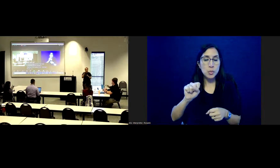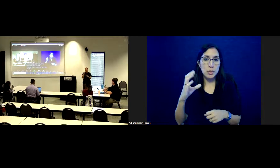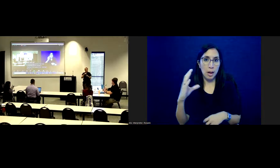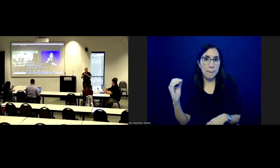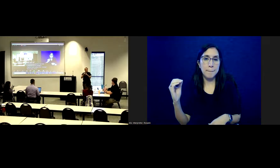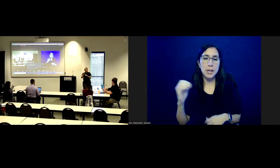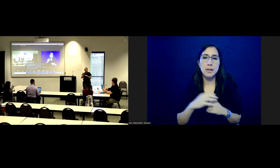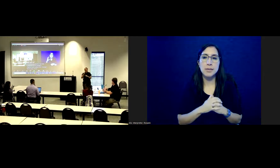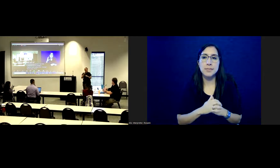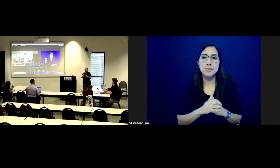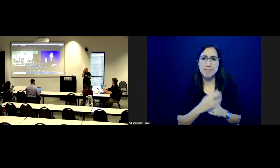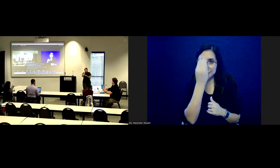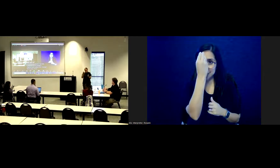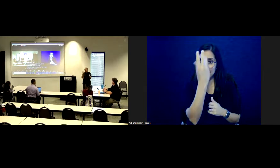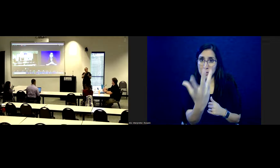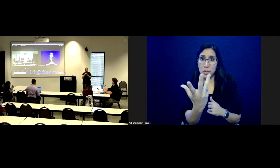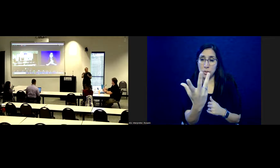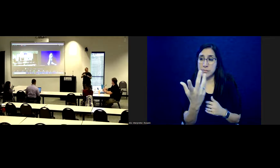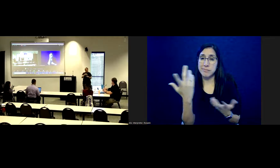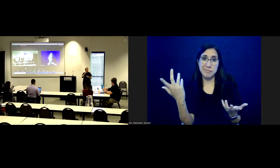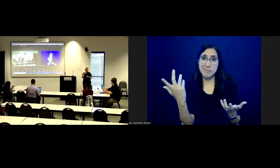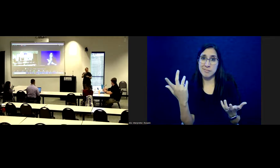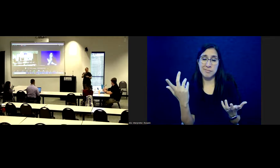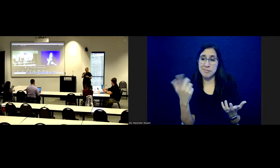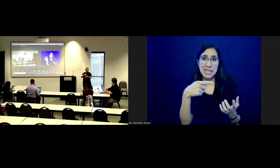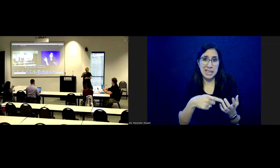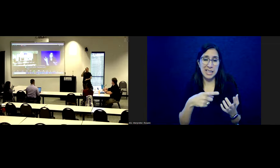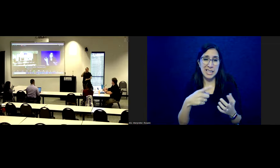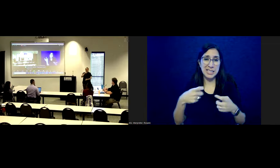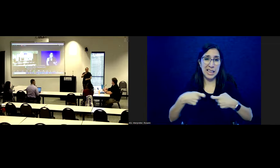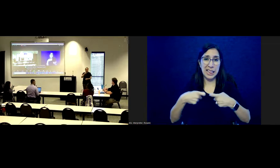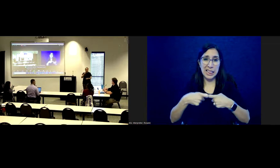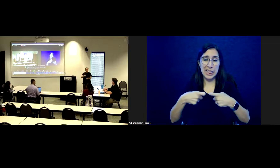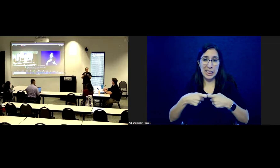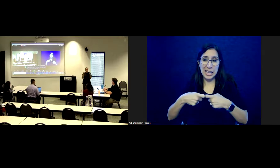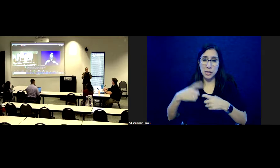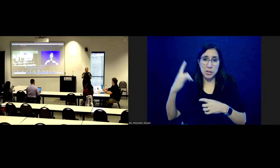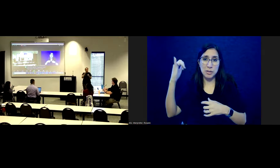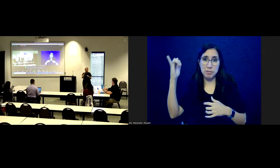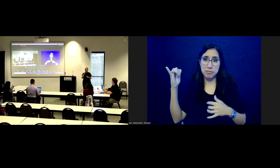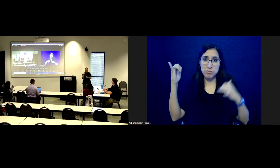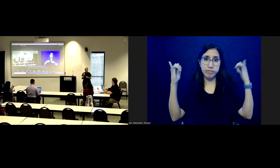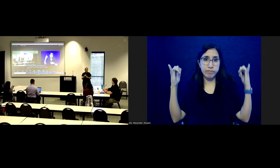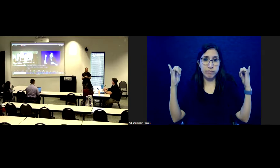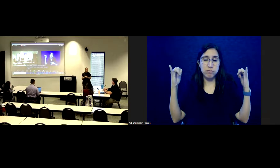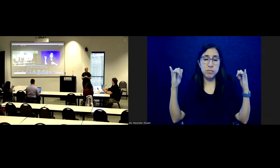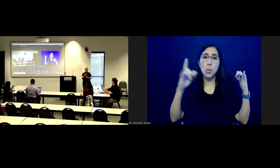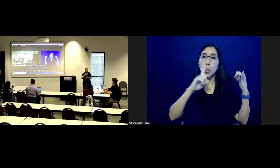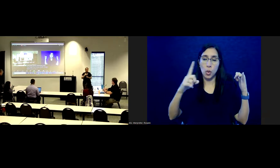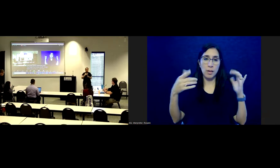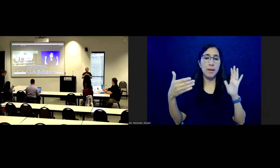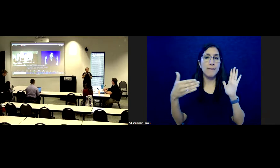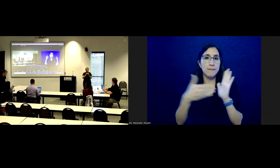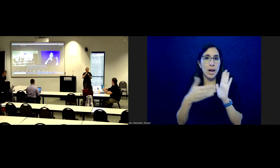companies, and tell them that these utility poles are in violation of the ADA. My team